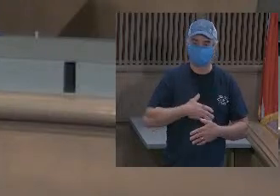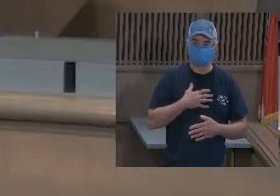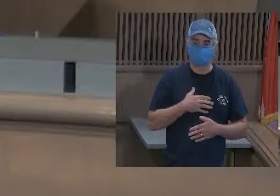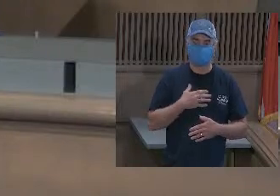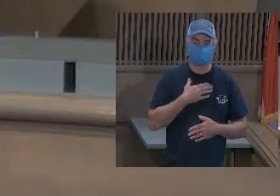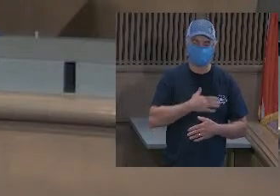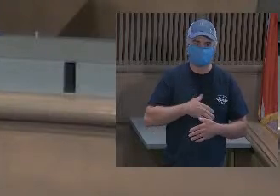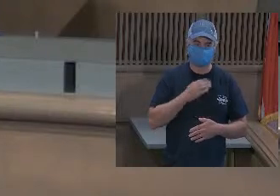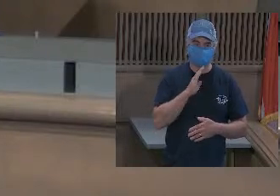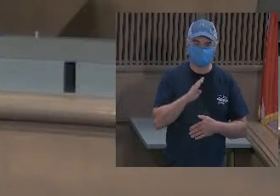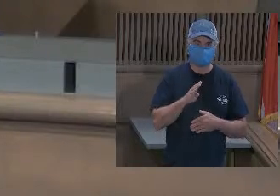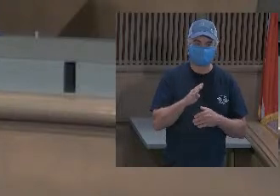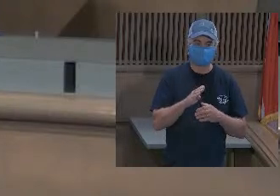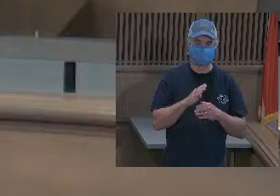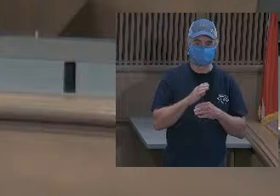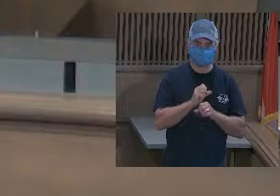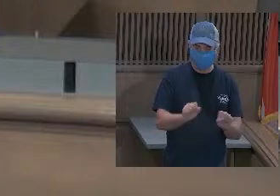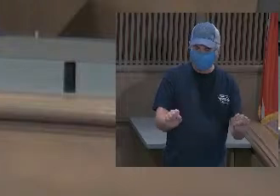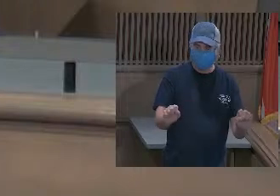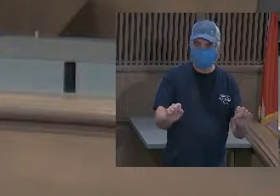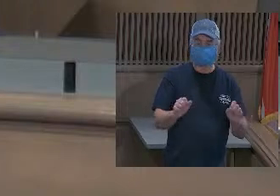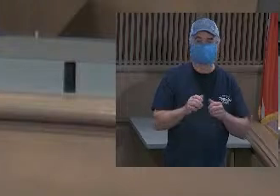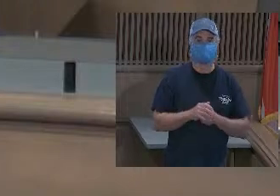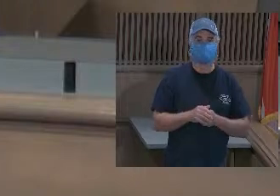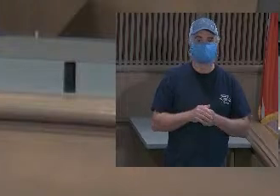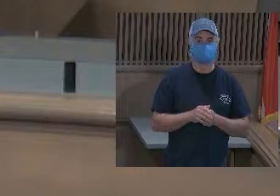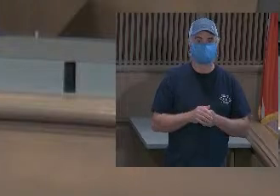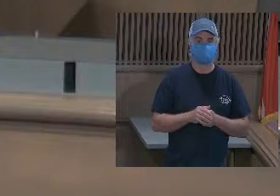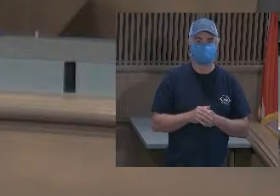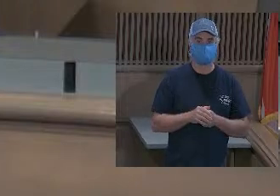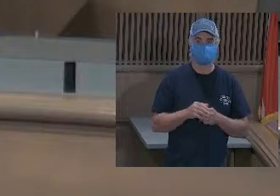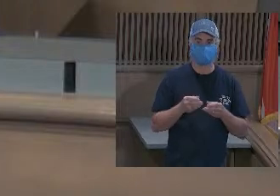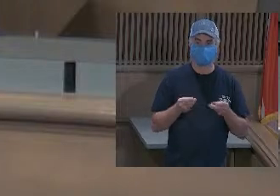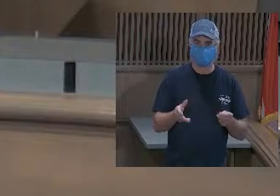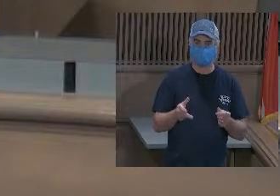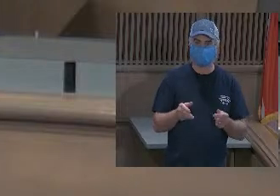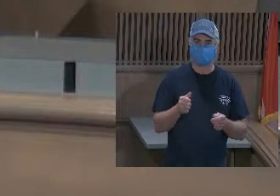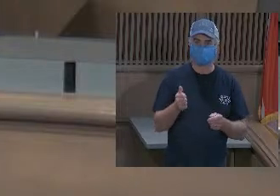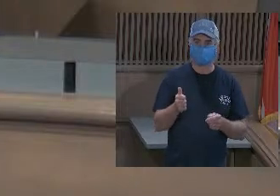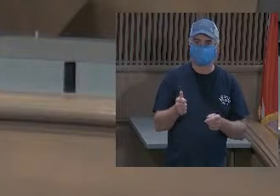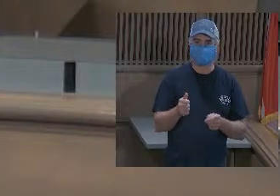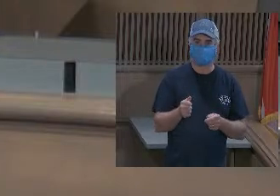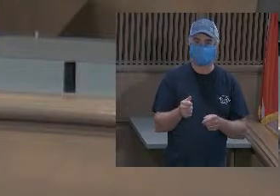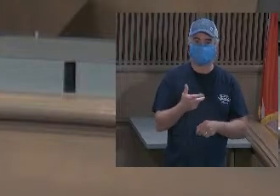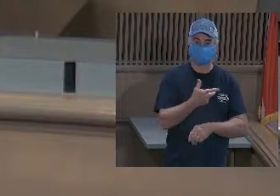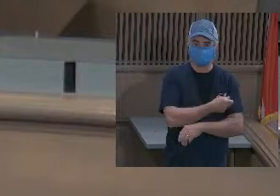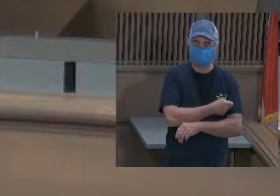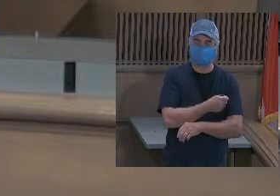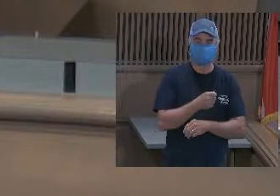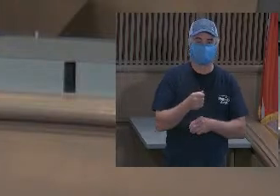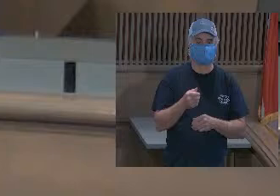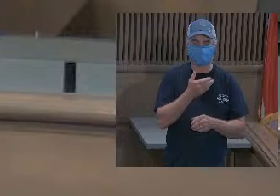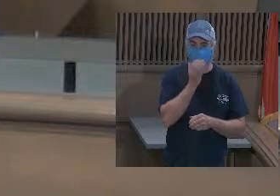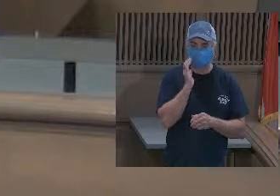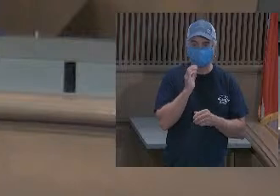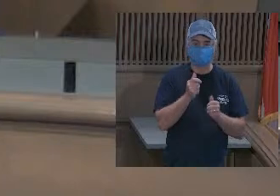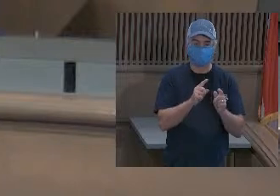be safe. I'm going to ask you to get yourself vaccinated, wear a mask, socially distance.